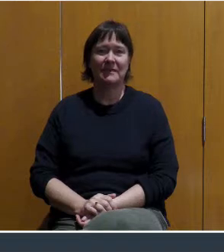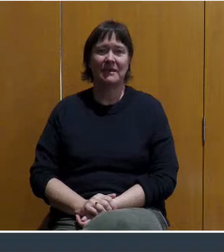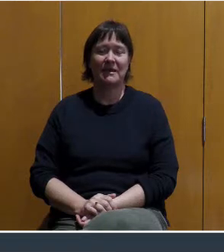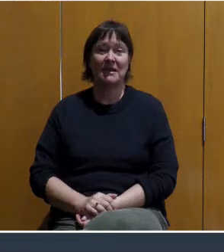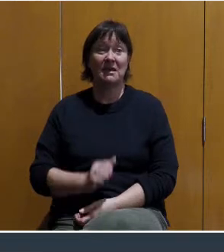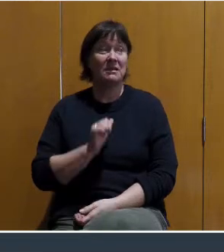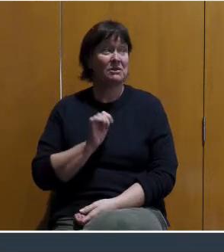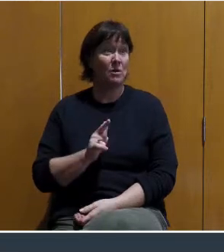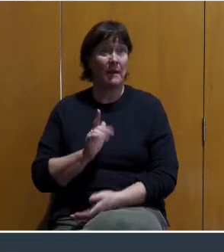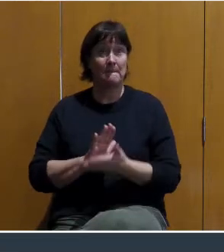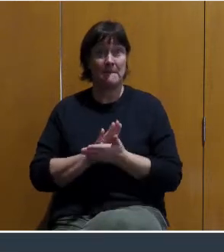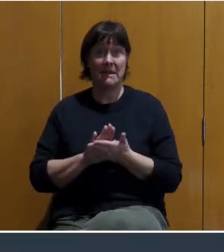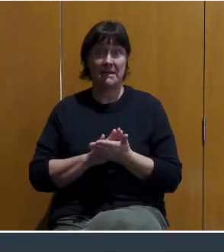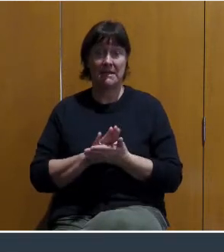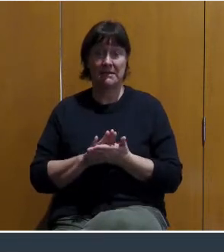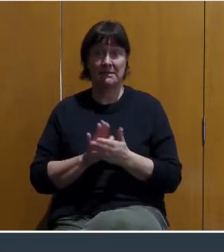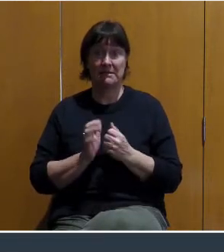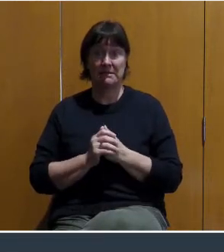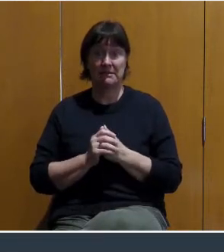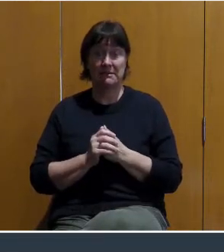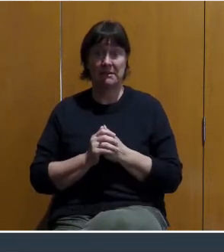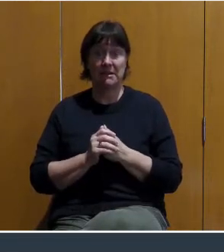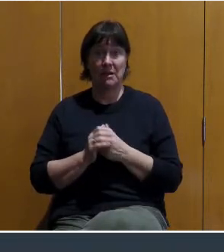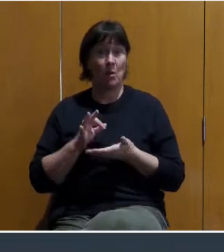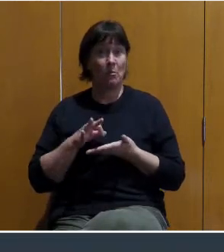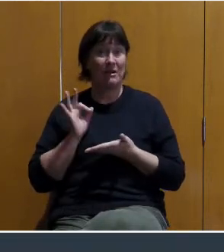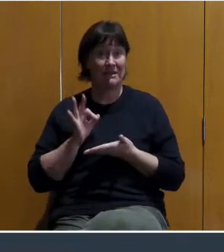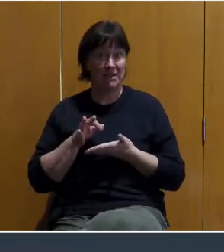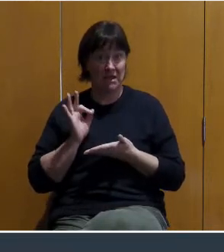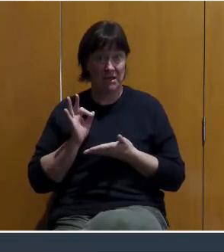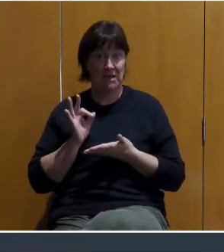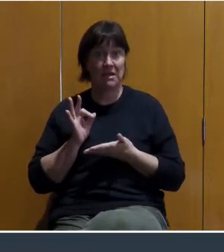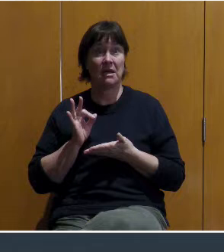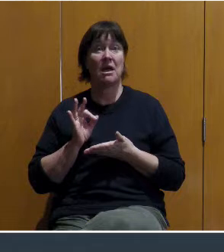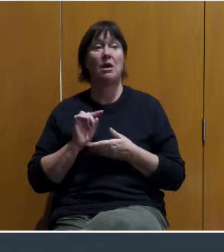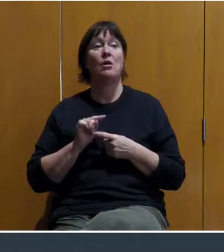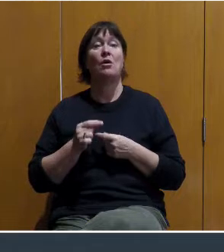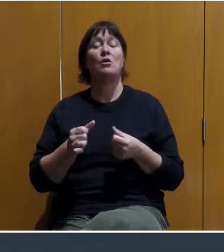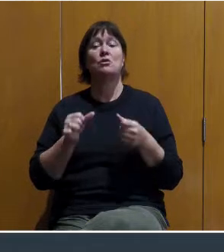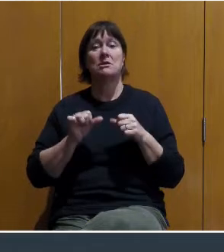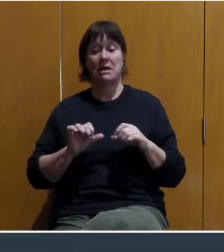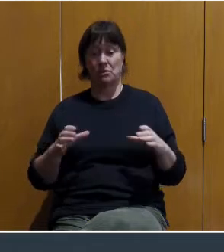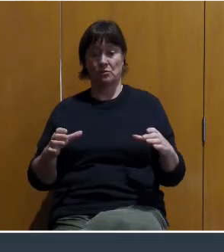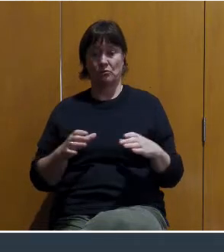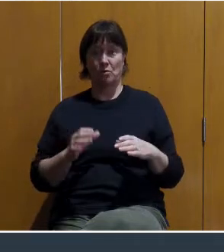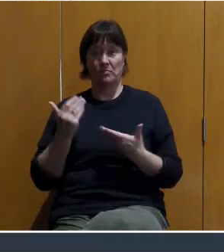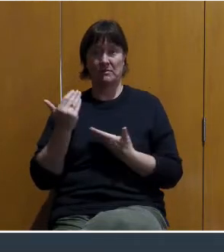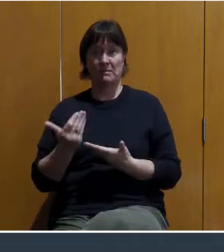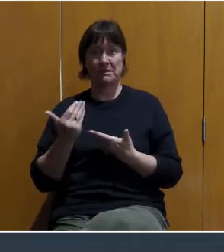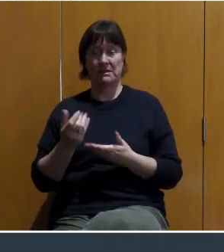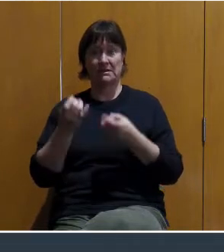That being the case, we can break for morning tea. Our next group of submitters will